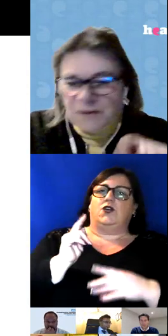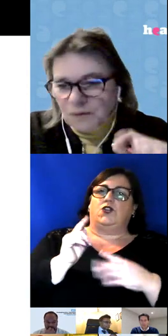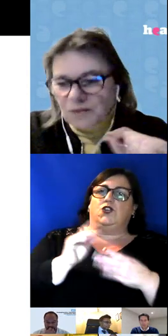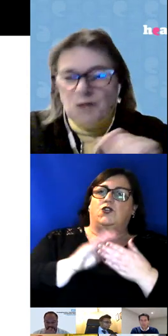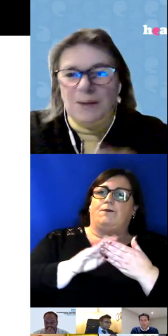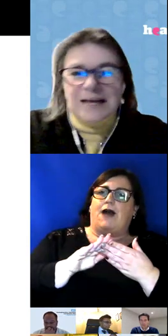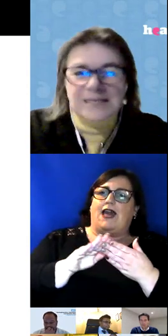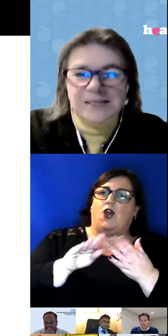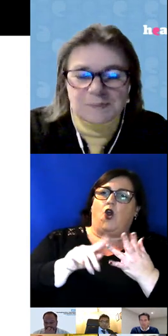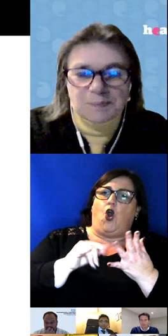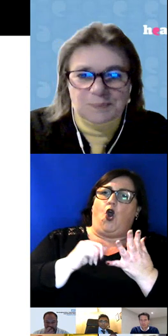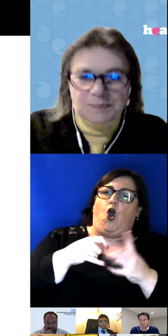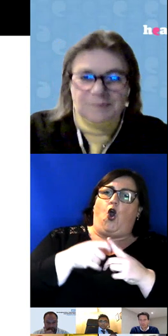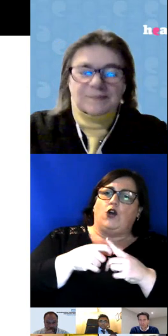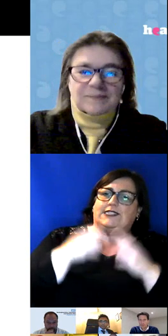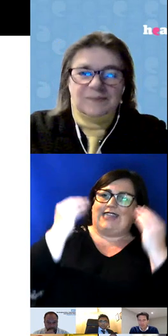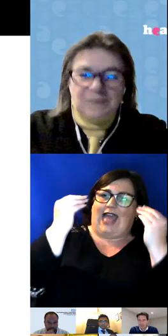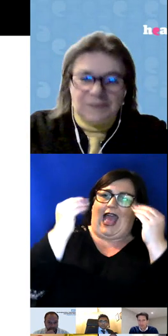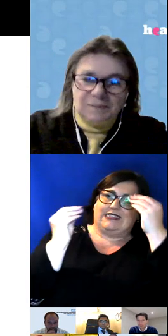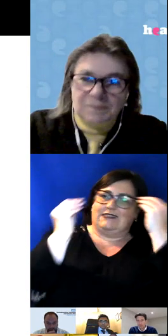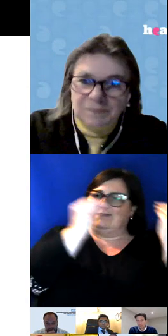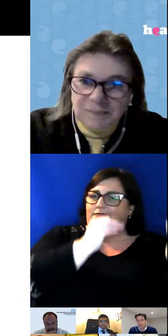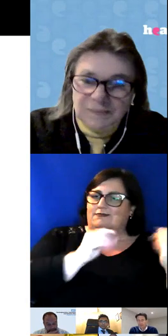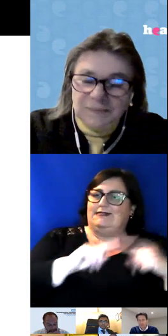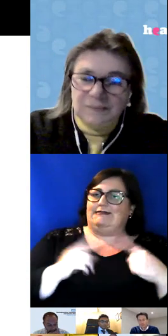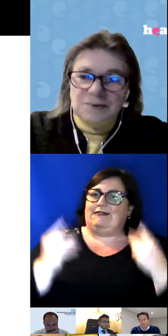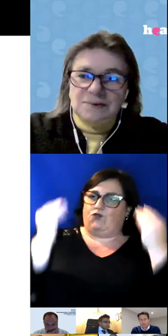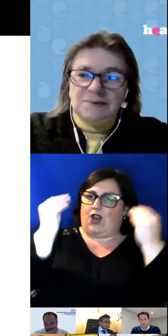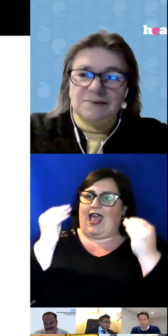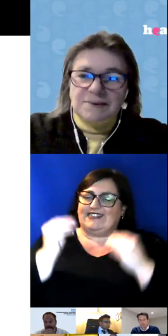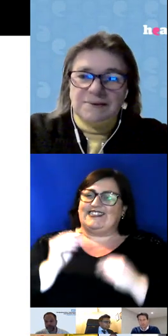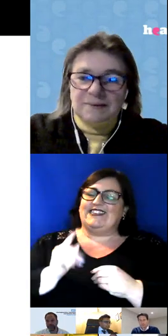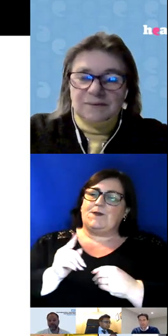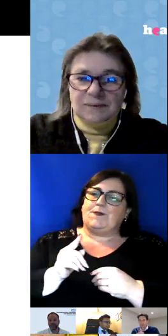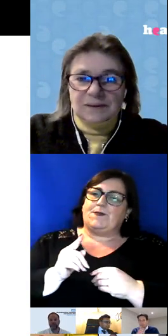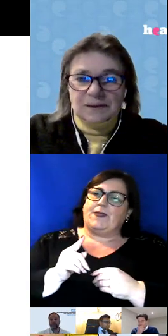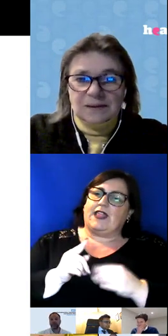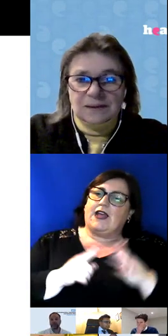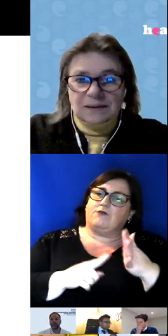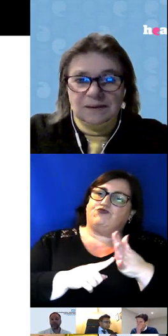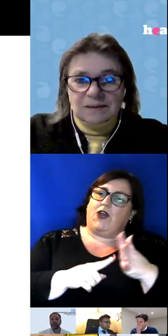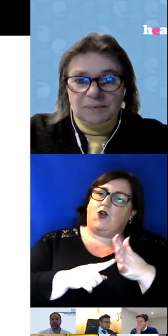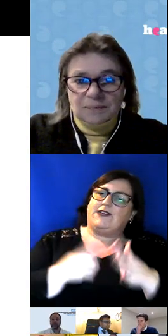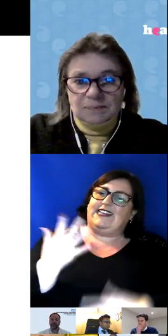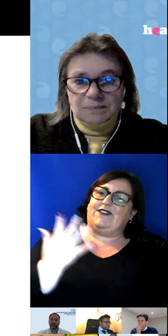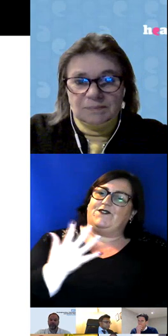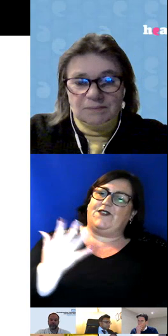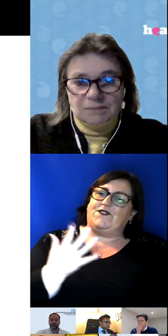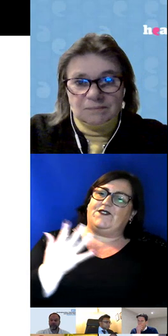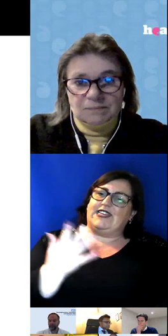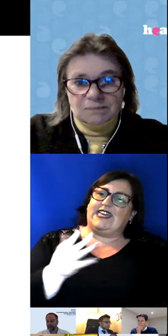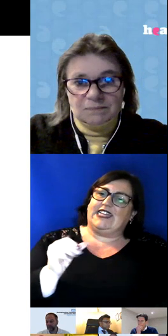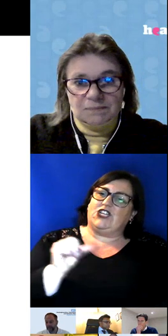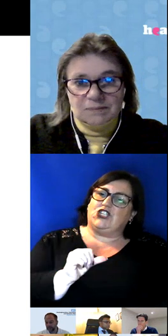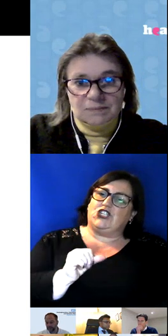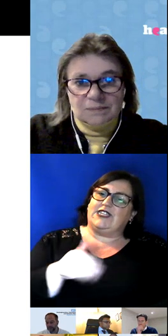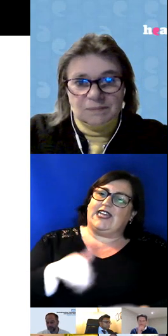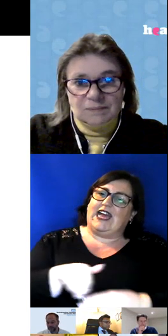that we've got 2 minutes? Yeah, it's really quick. It was actually whether priority 15 could be reconfigured to include reference to support